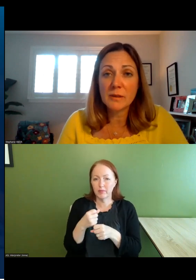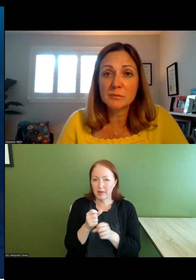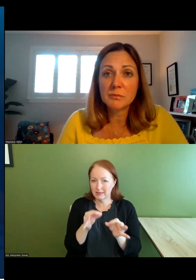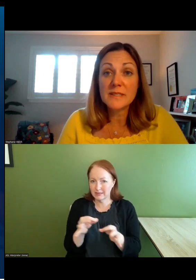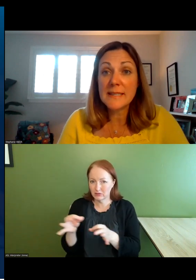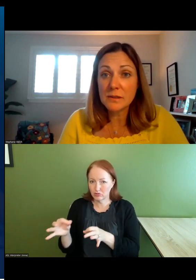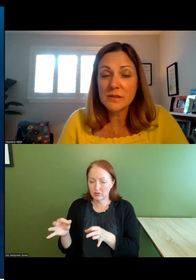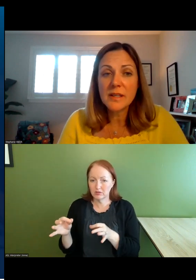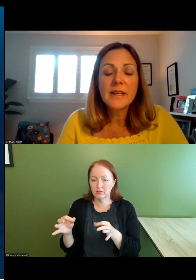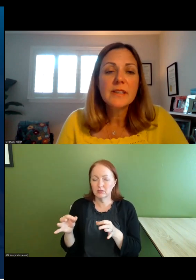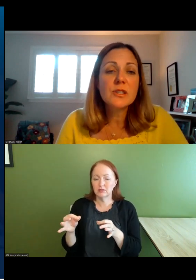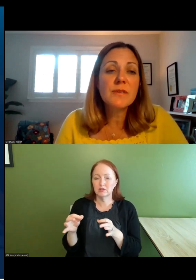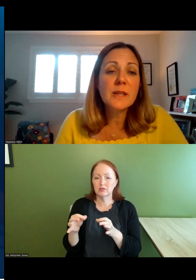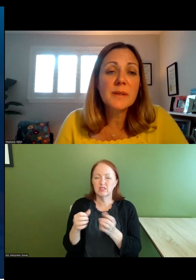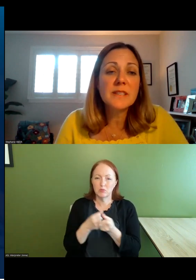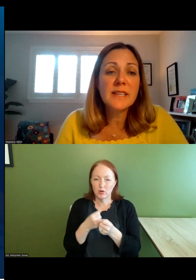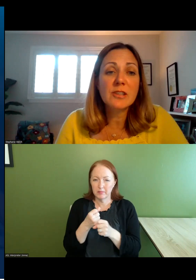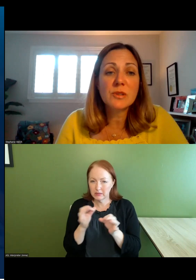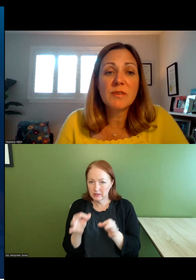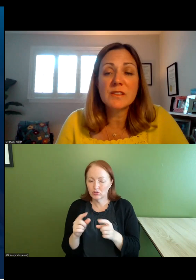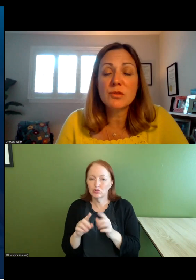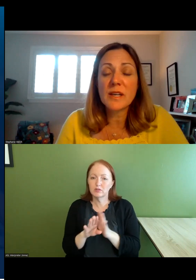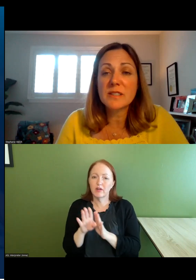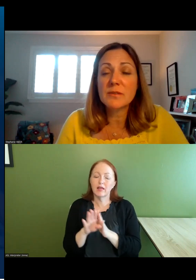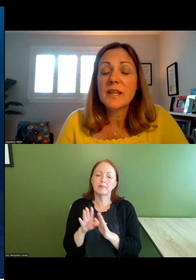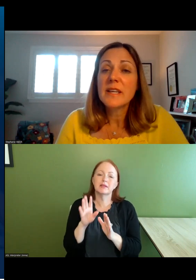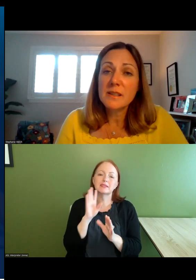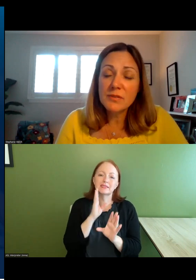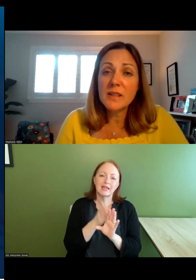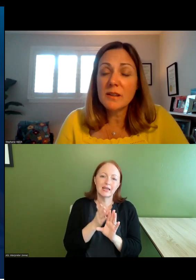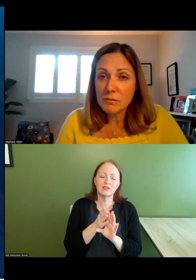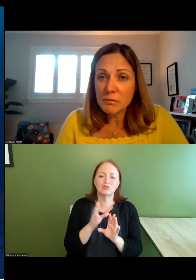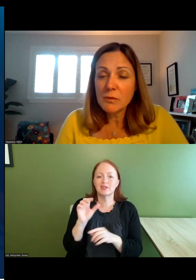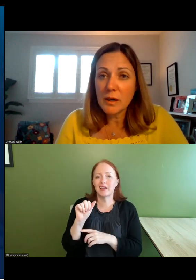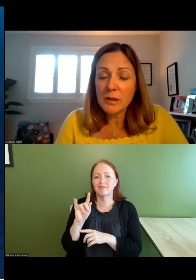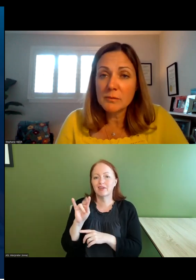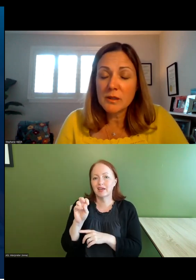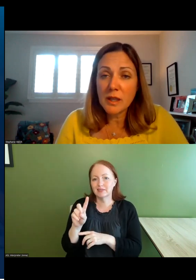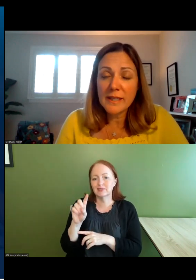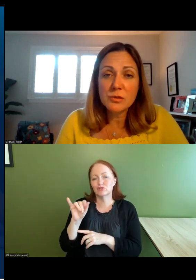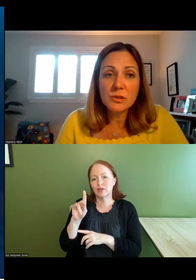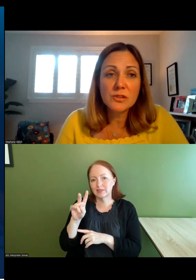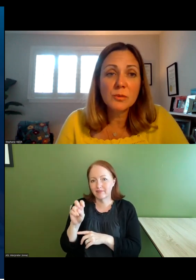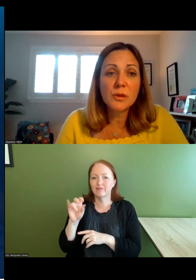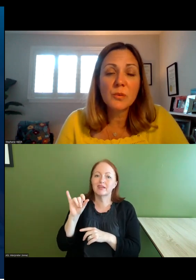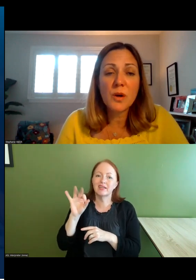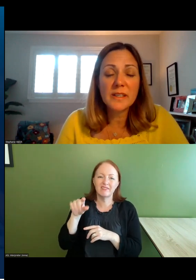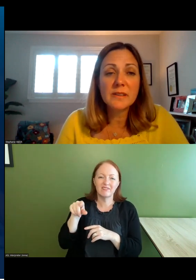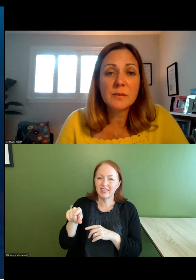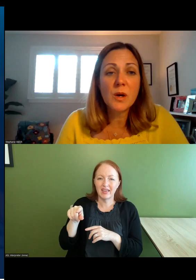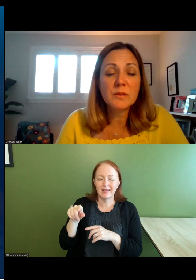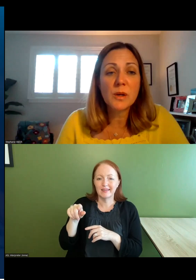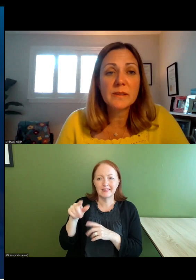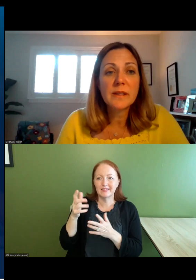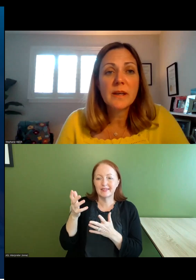decision-making skills to develop a psychiatric advance directive if the client or consumer